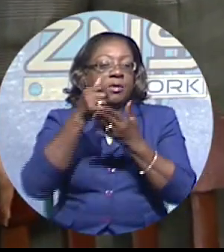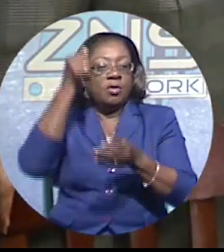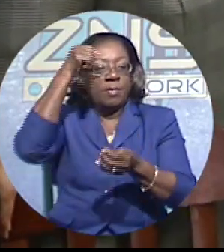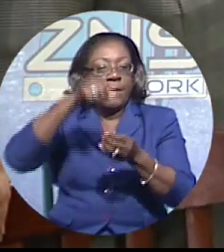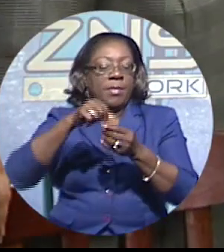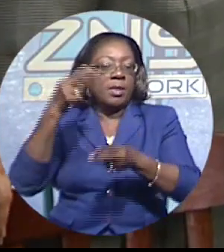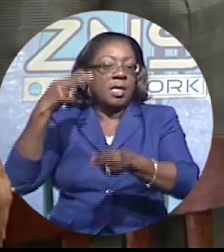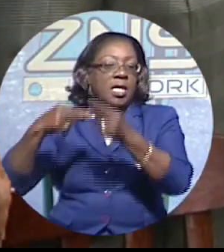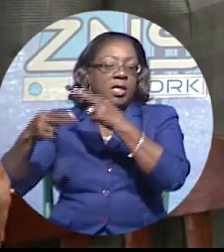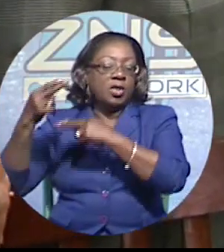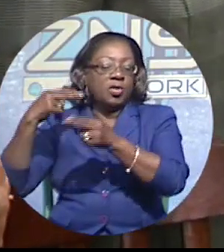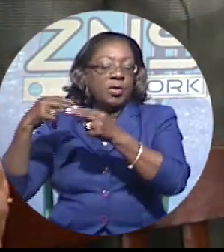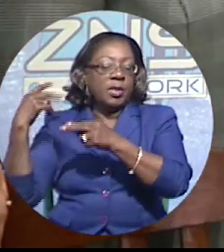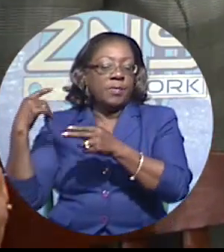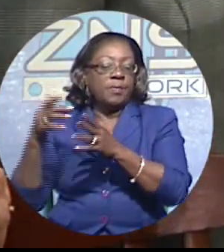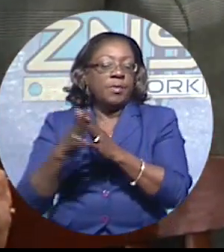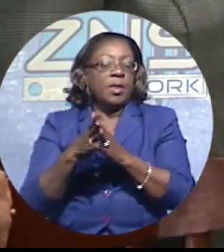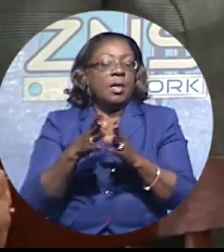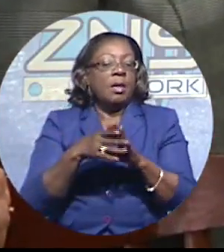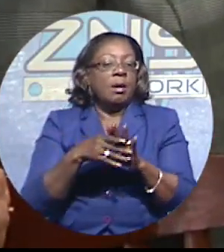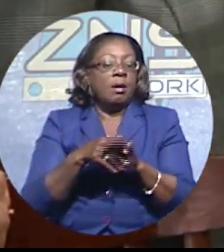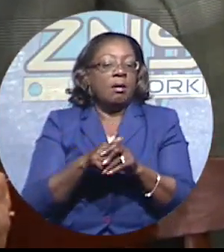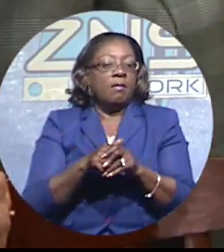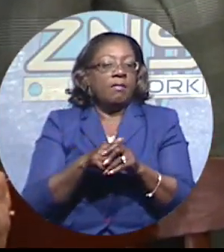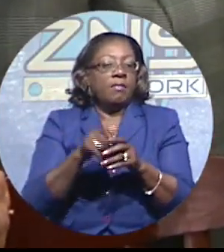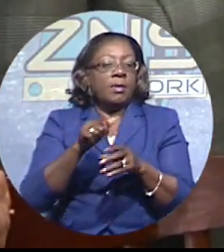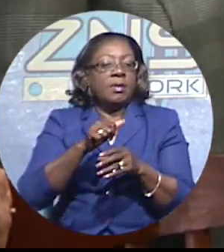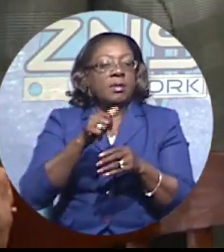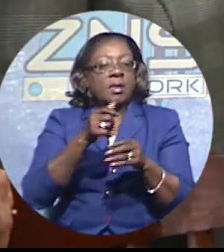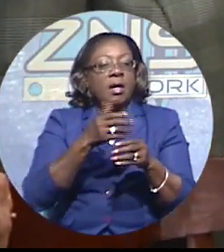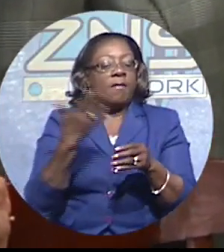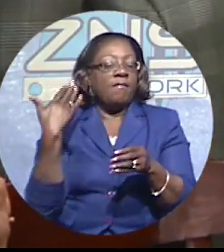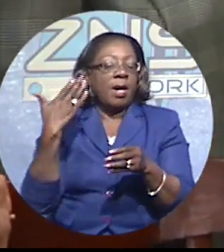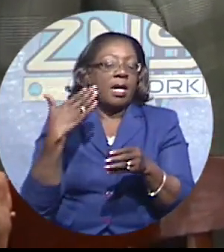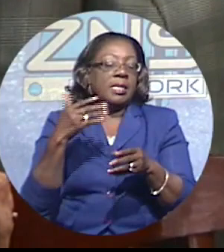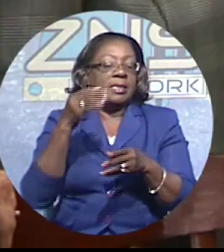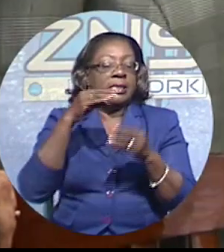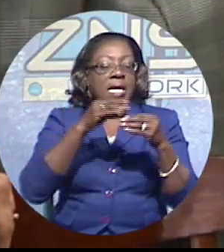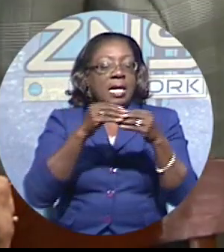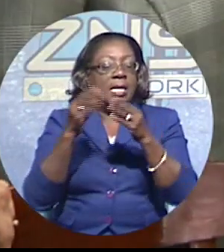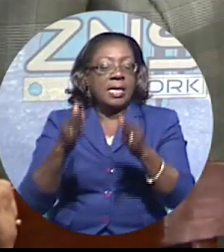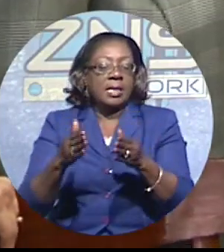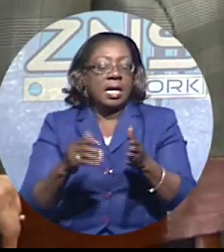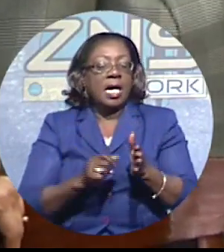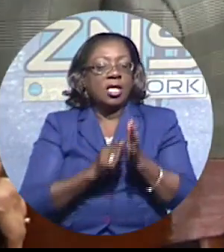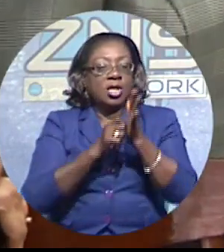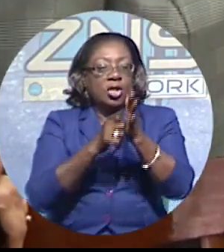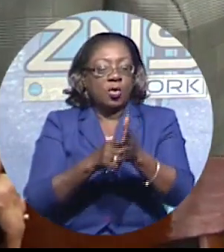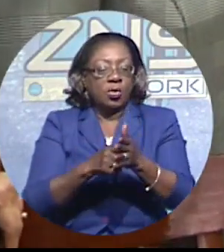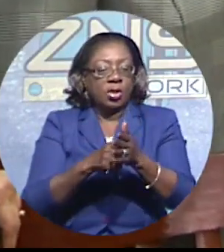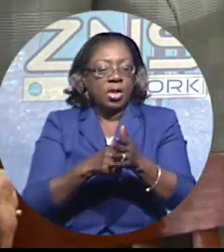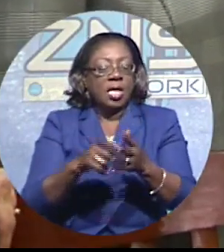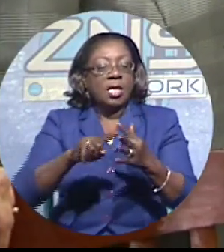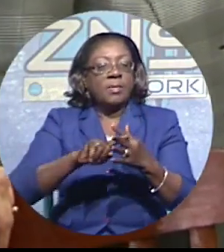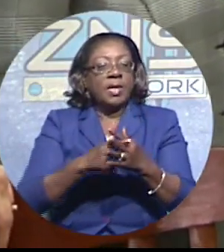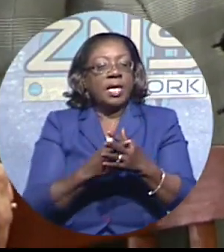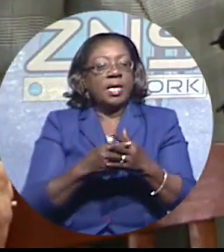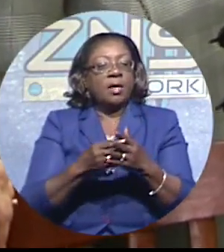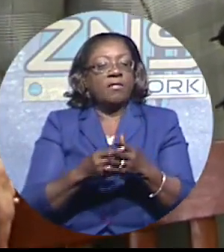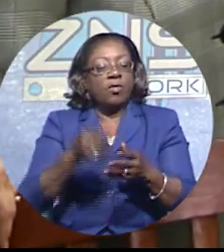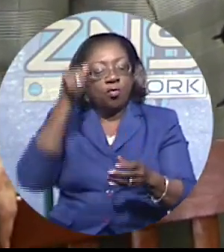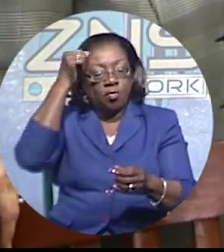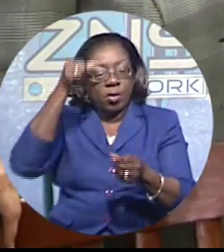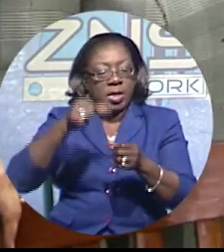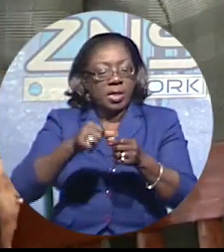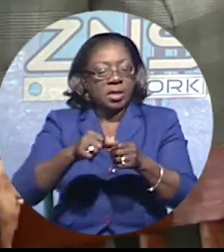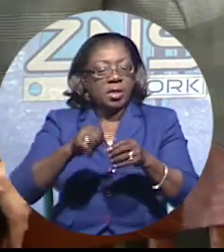represents the first ever life-size statue of any leader and also signifies the beginning of a new kind of recognition for those